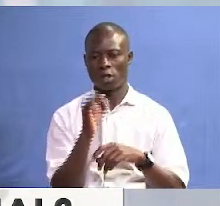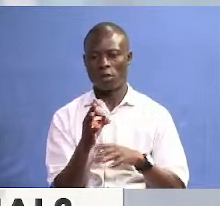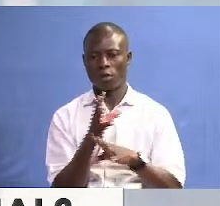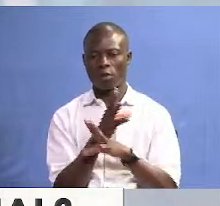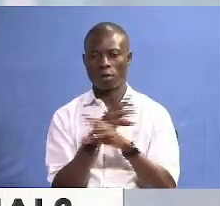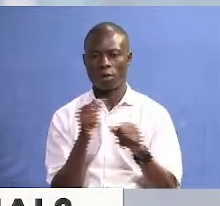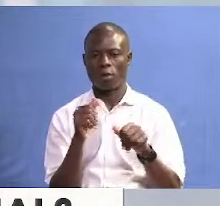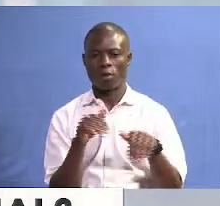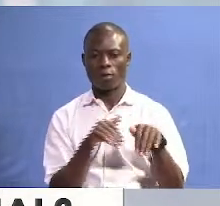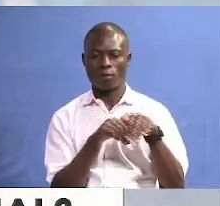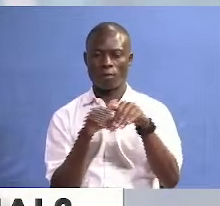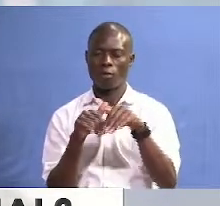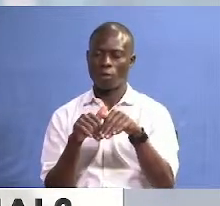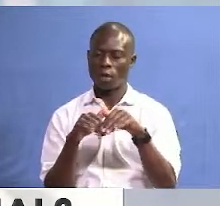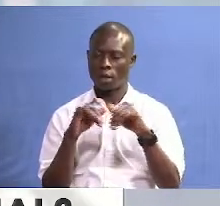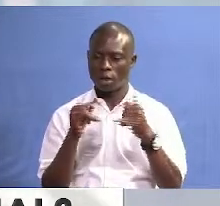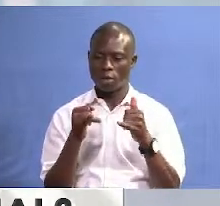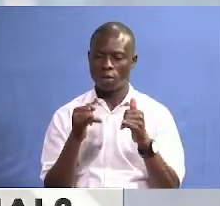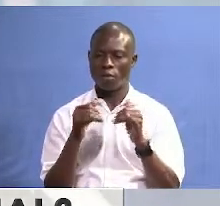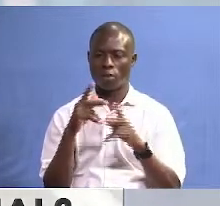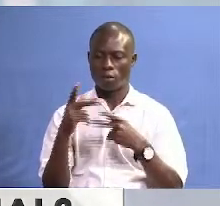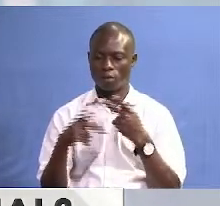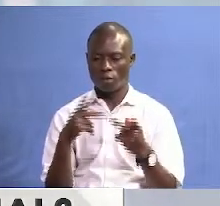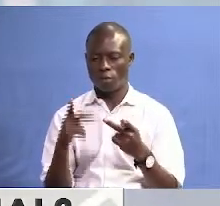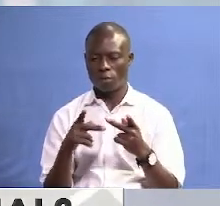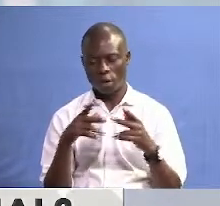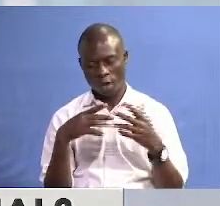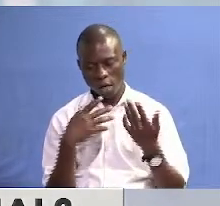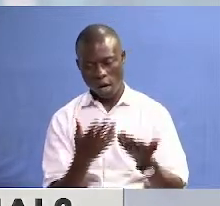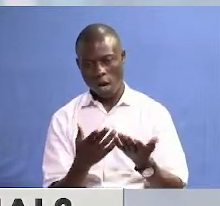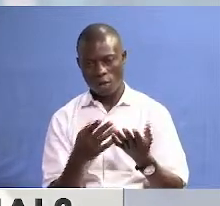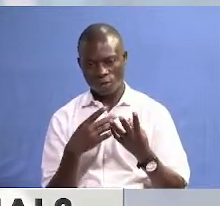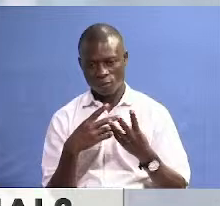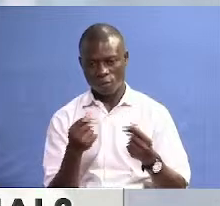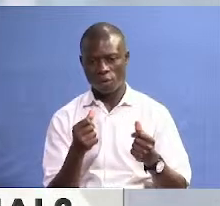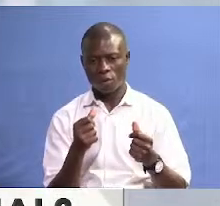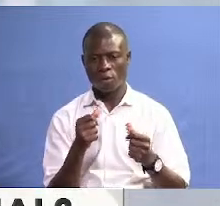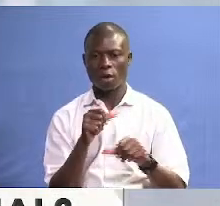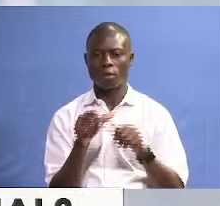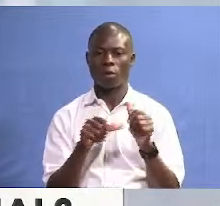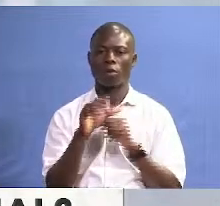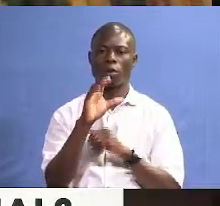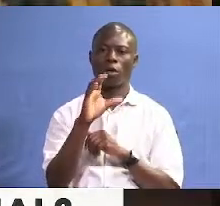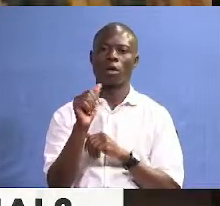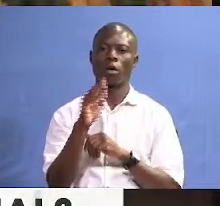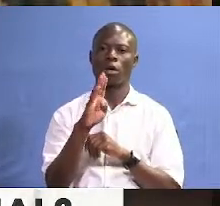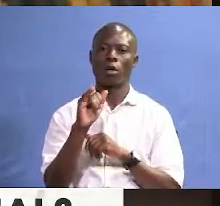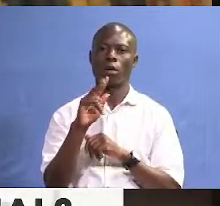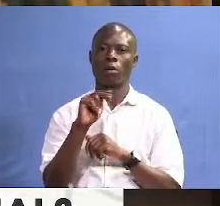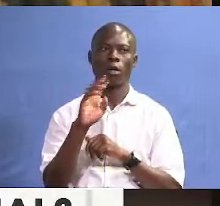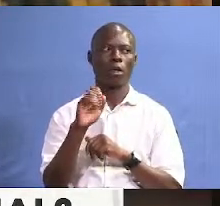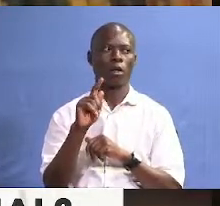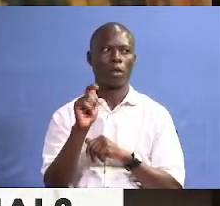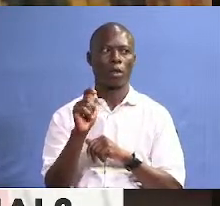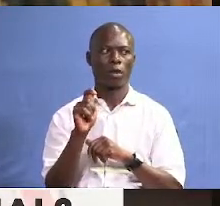follow the due procedure in, of course, dissolving his cabinet, wakili?